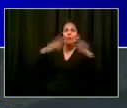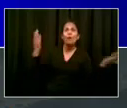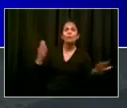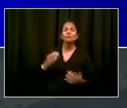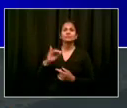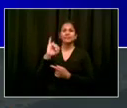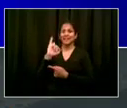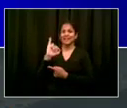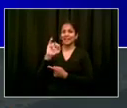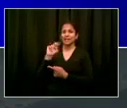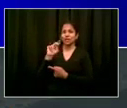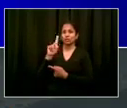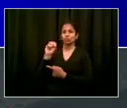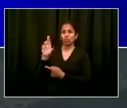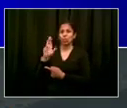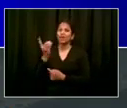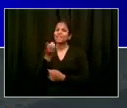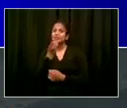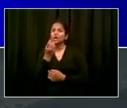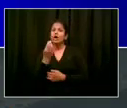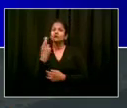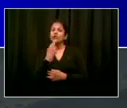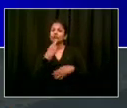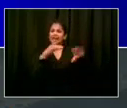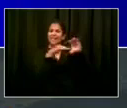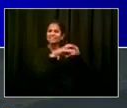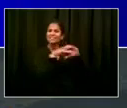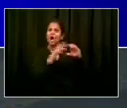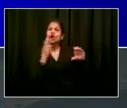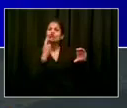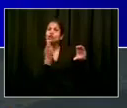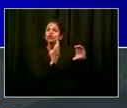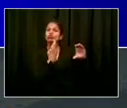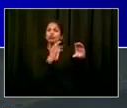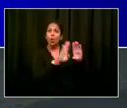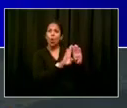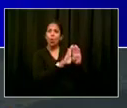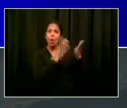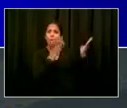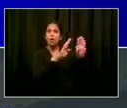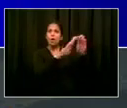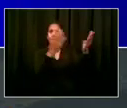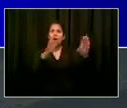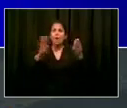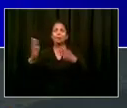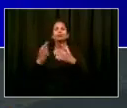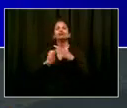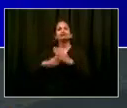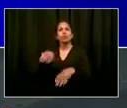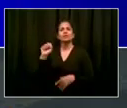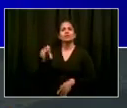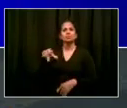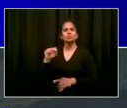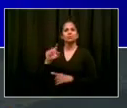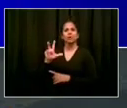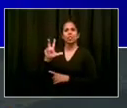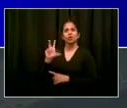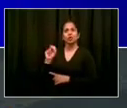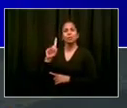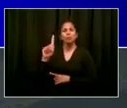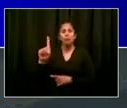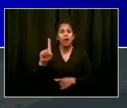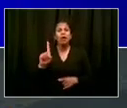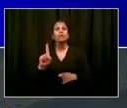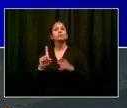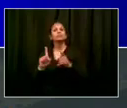I have to emphasize, and I think throughout you've heard me say, with every part of the life of the city, every part of our economy, we have to put